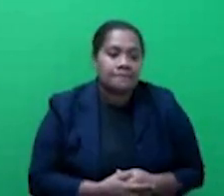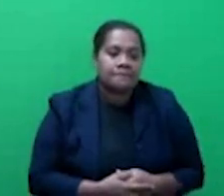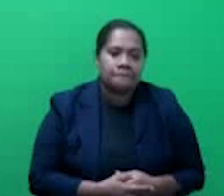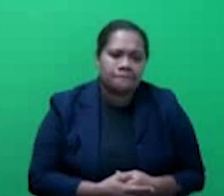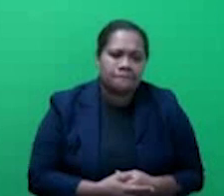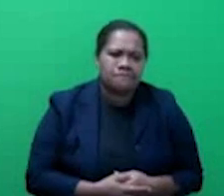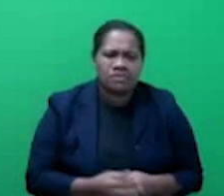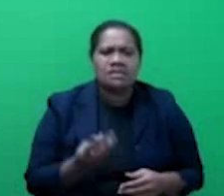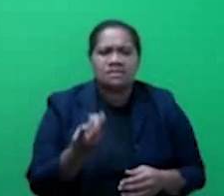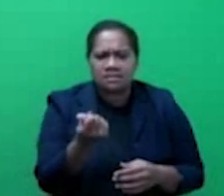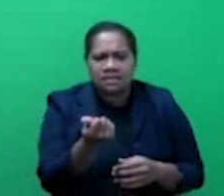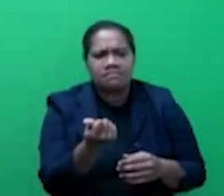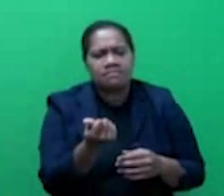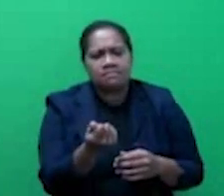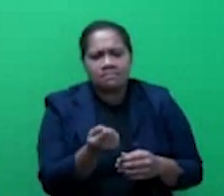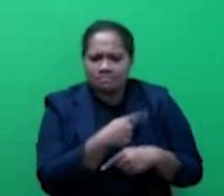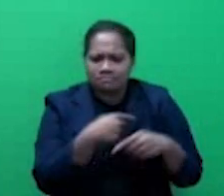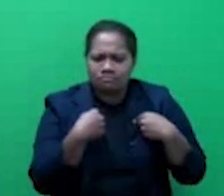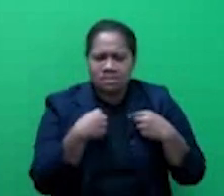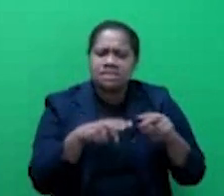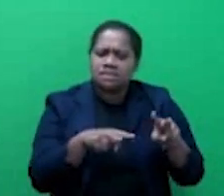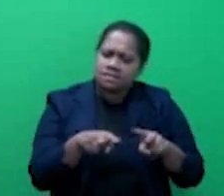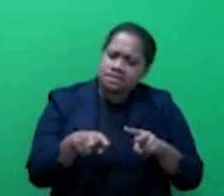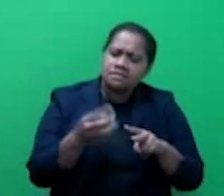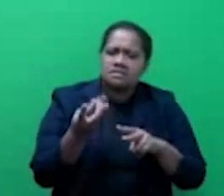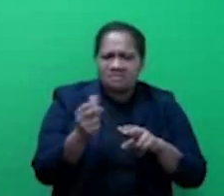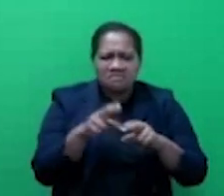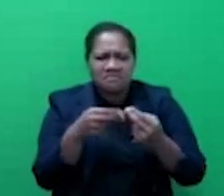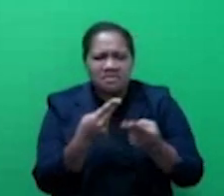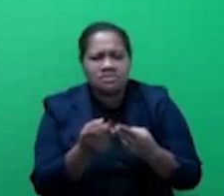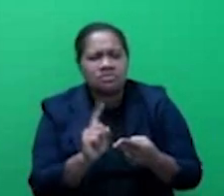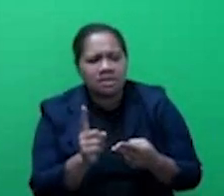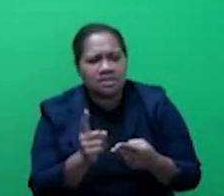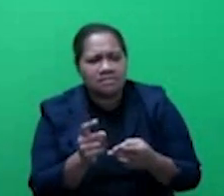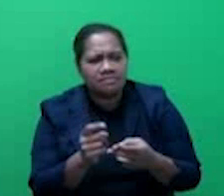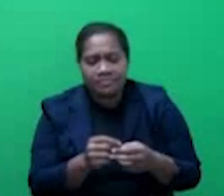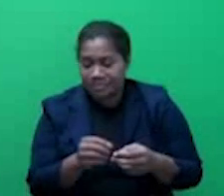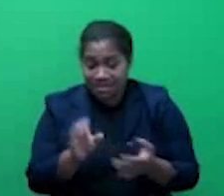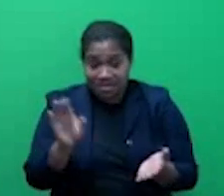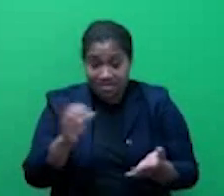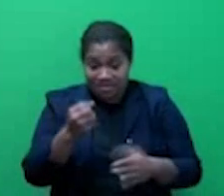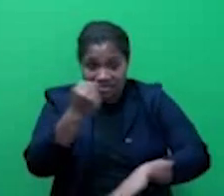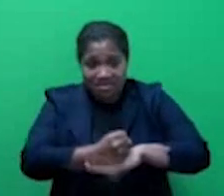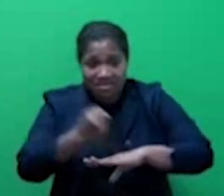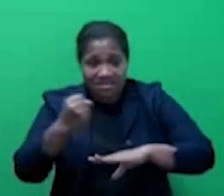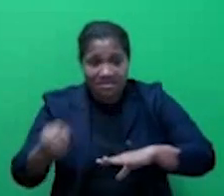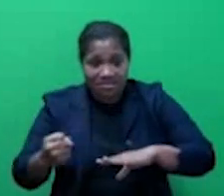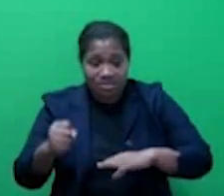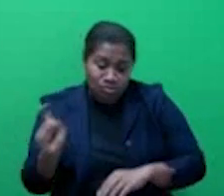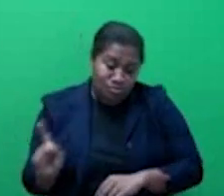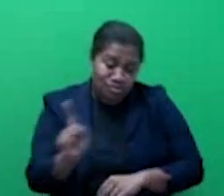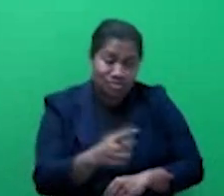in some flats, we have come across cases where families who have been subsidized by the government is